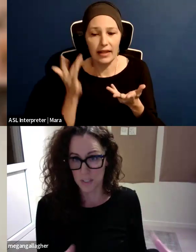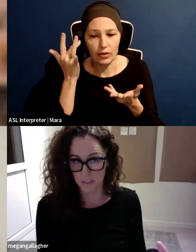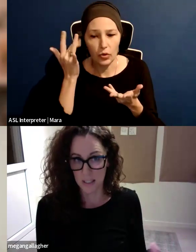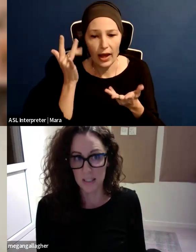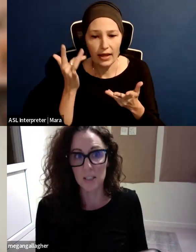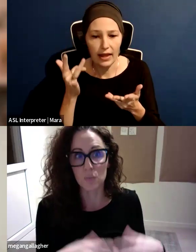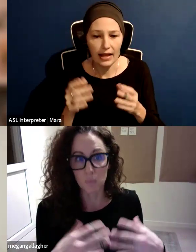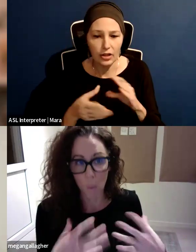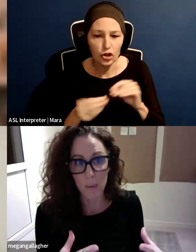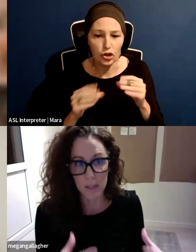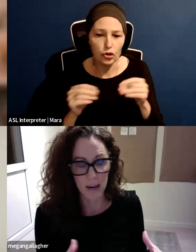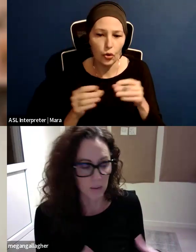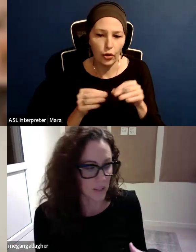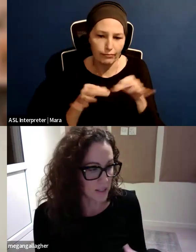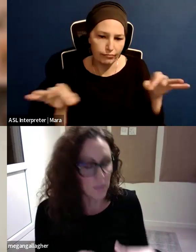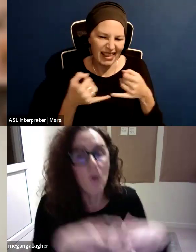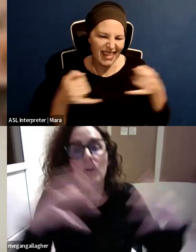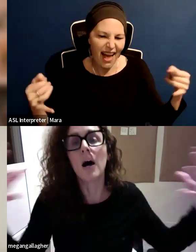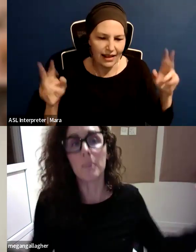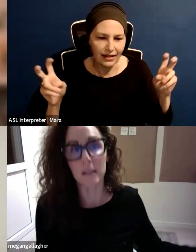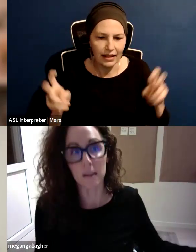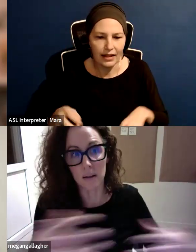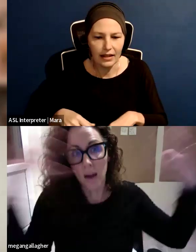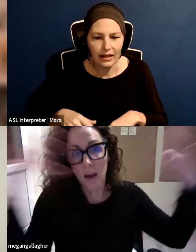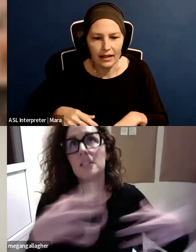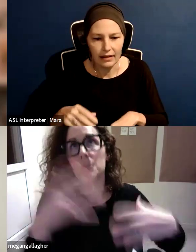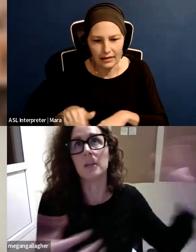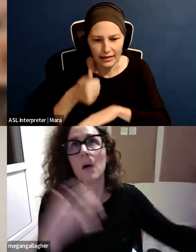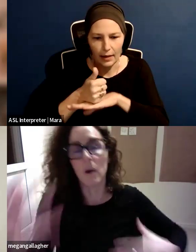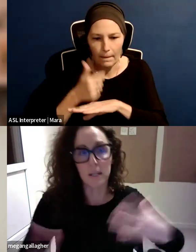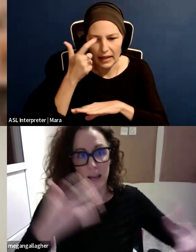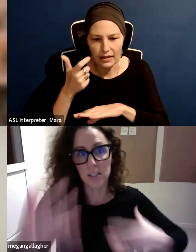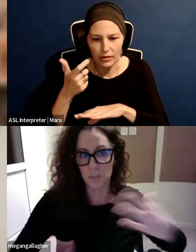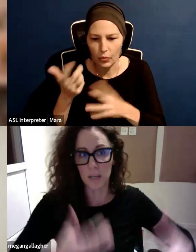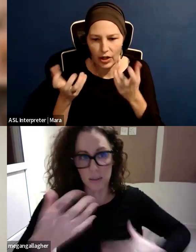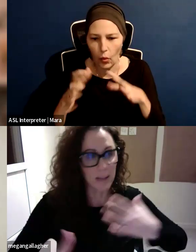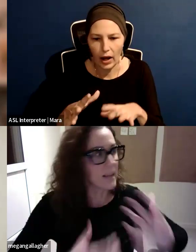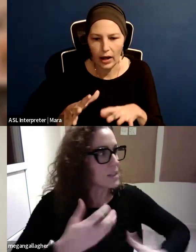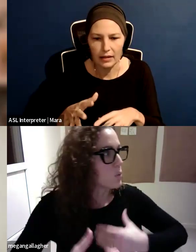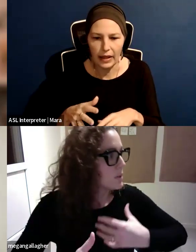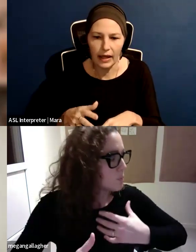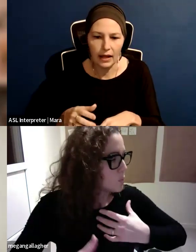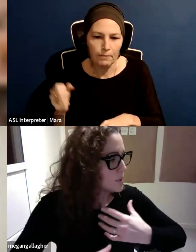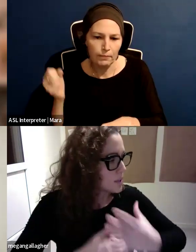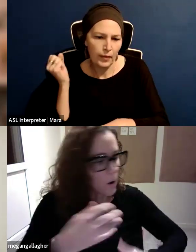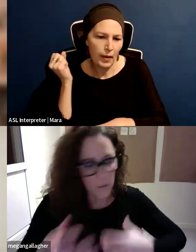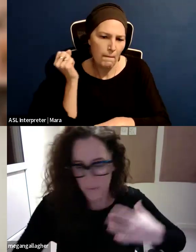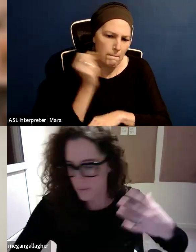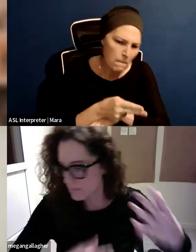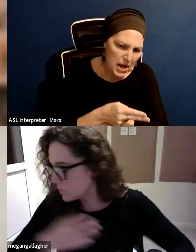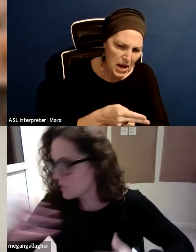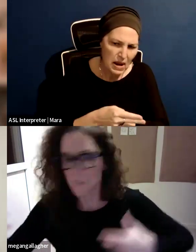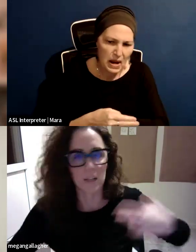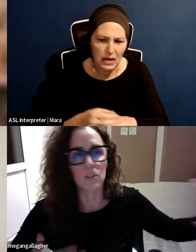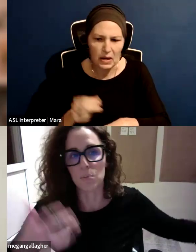storyline specifically exists, why we tackled the idea of overcoming a disability, not wanting that to be that's what was in all